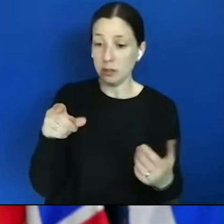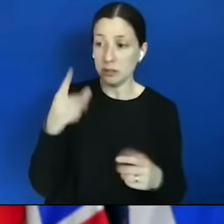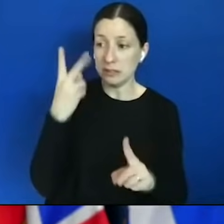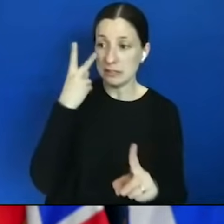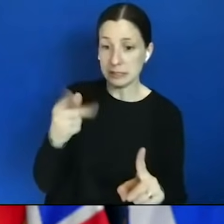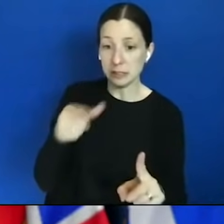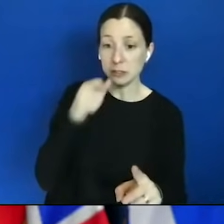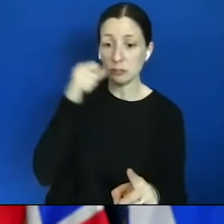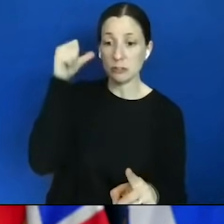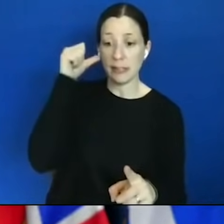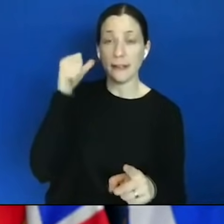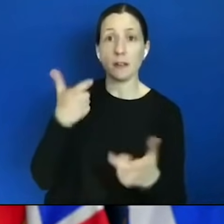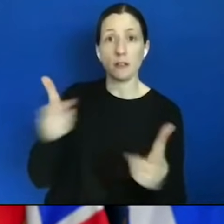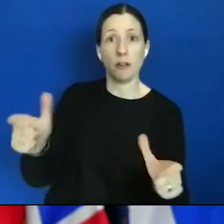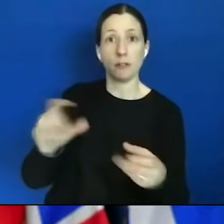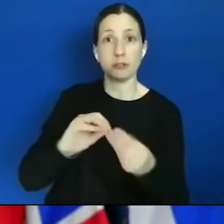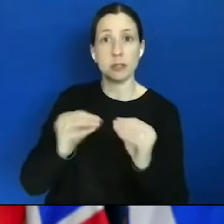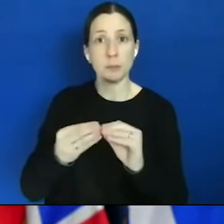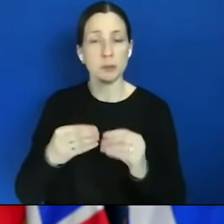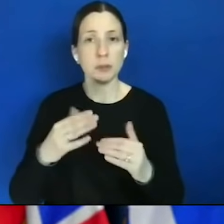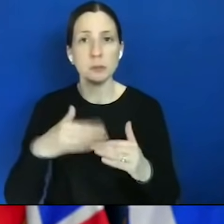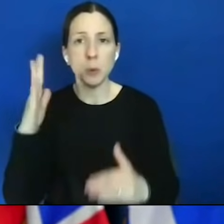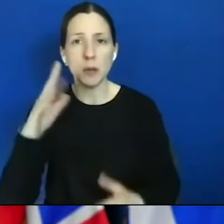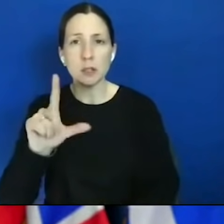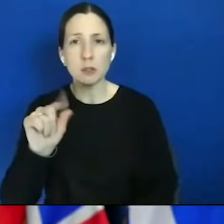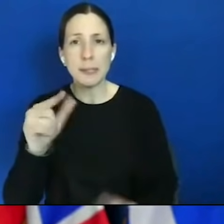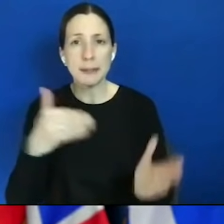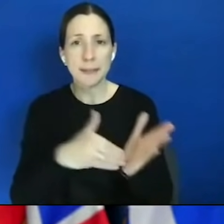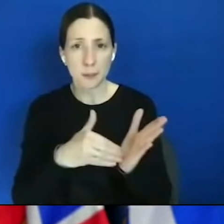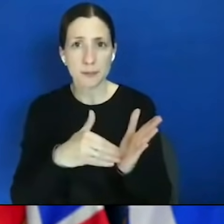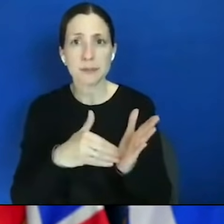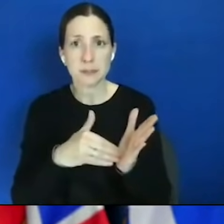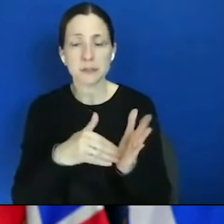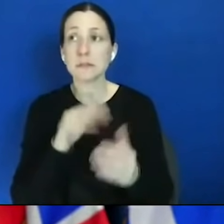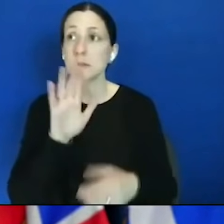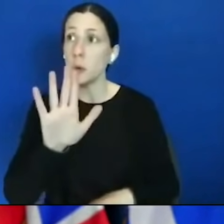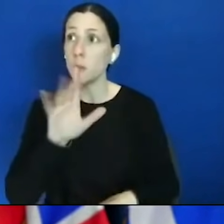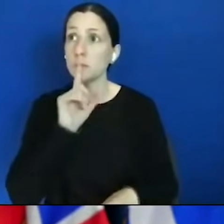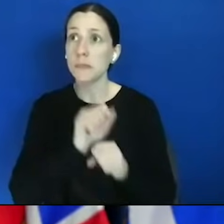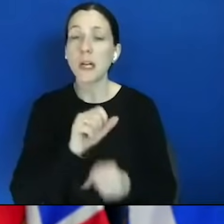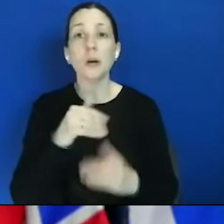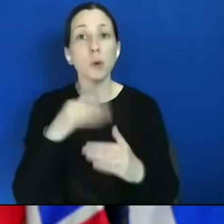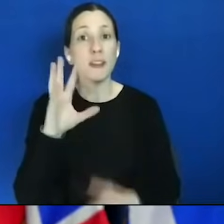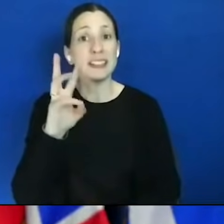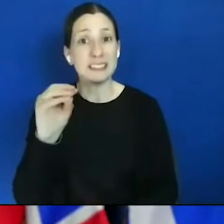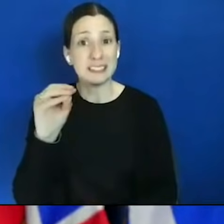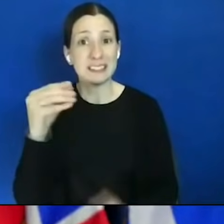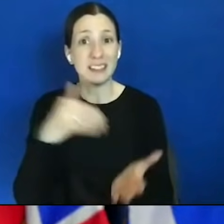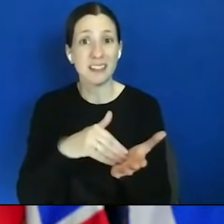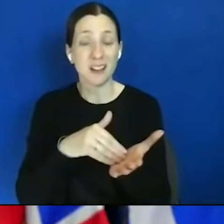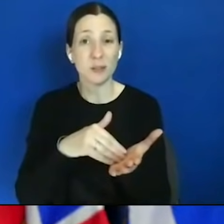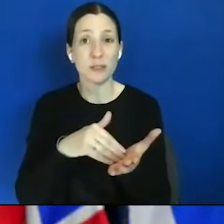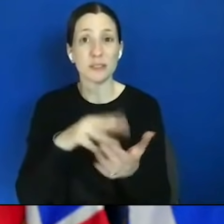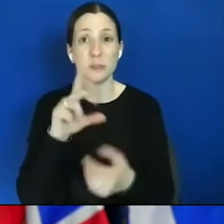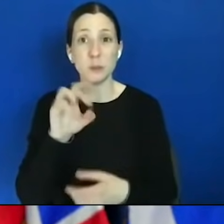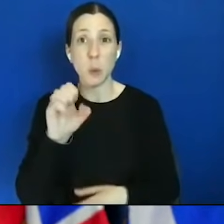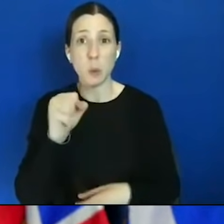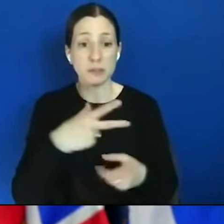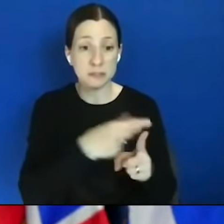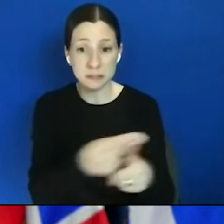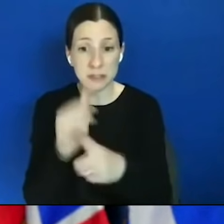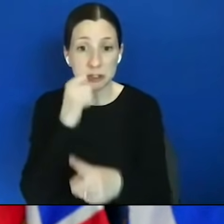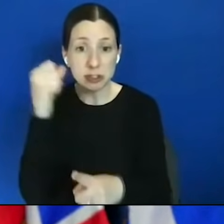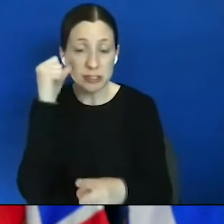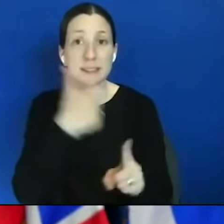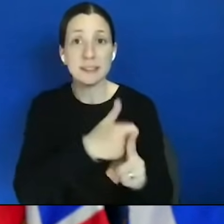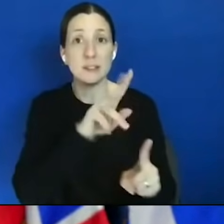Yesterday, you'll know, it was a very large number, more than 20,000 of our more than 60,000 doses distributed yesterday were second doses, and